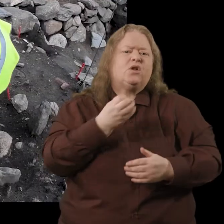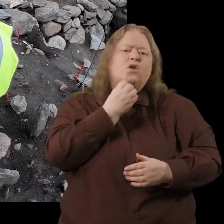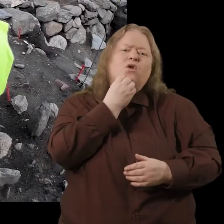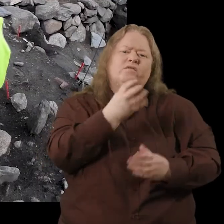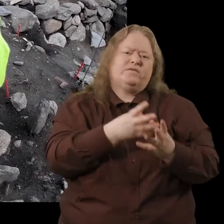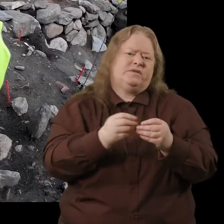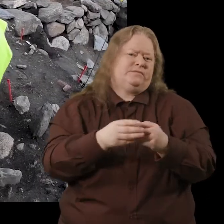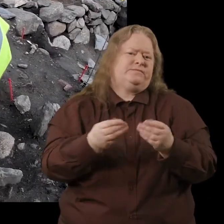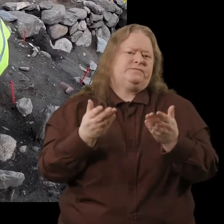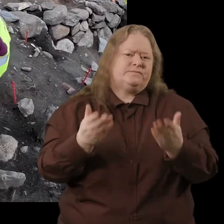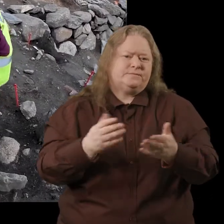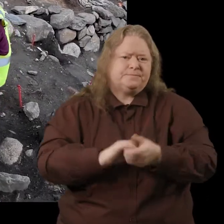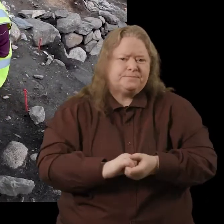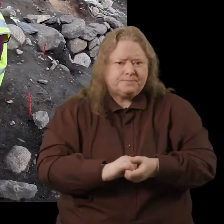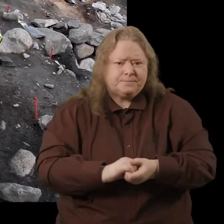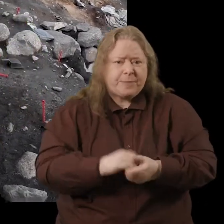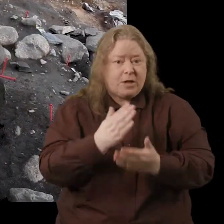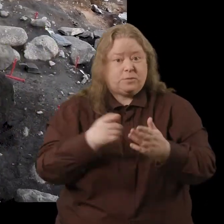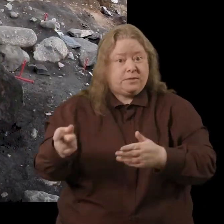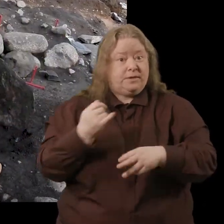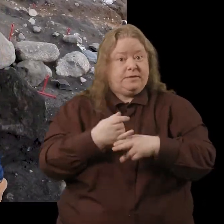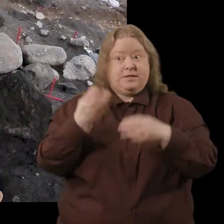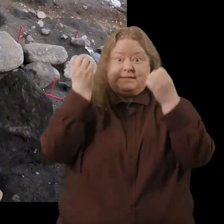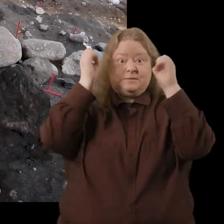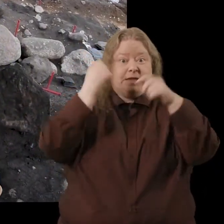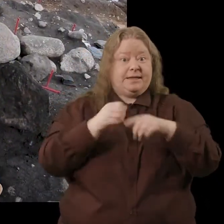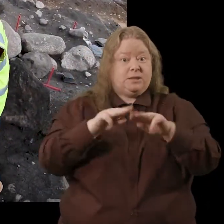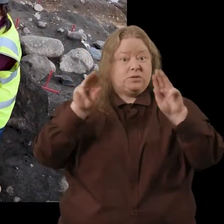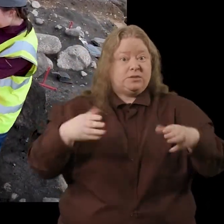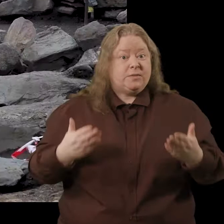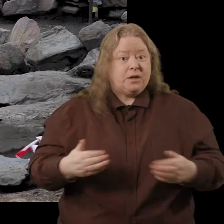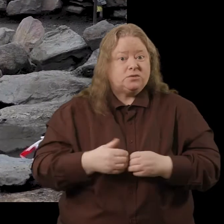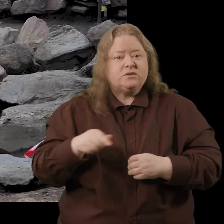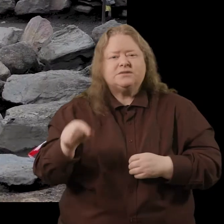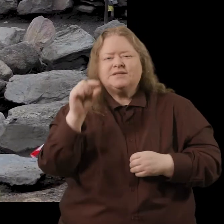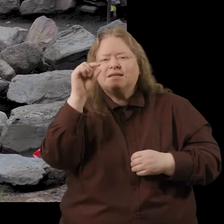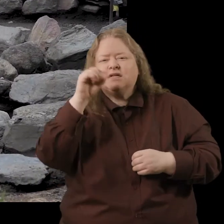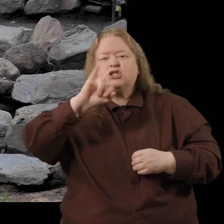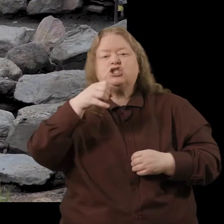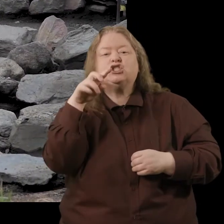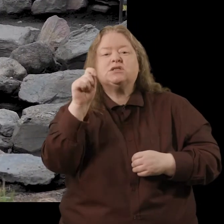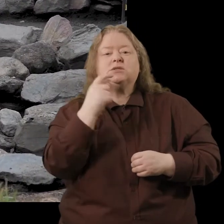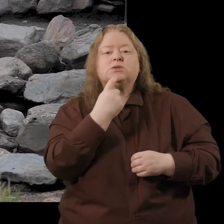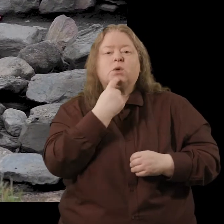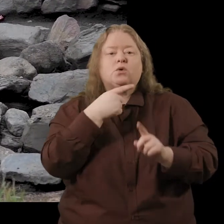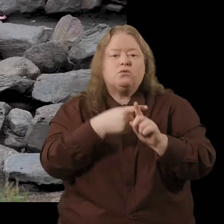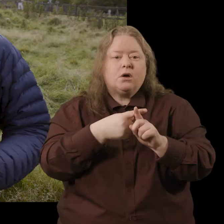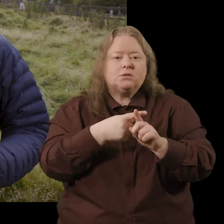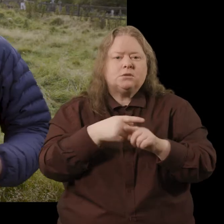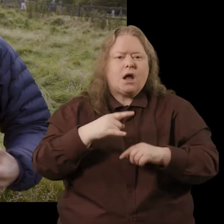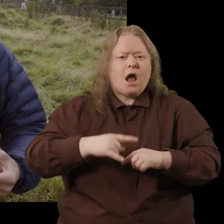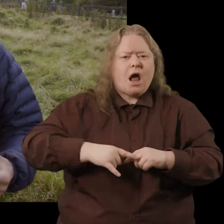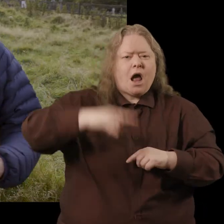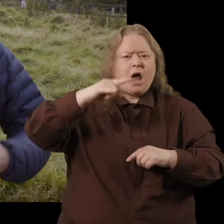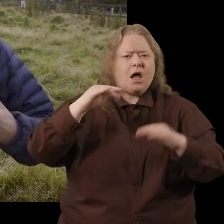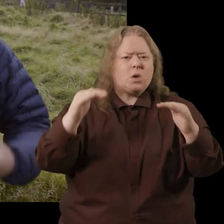lovely artifacts, some of which is in the display in the museum now. So there's the little jet stone cross, high status